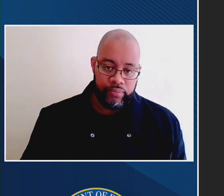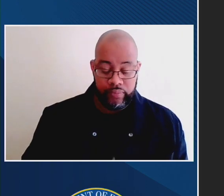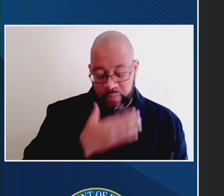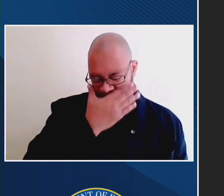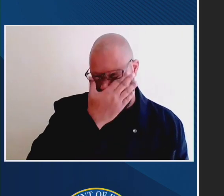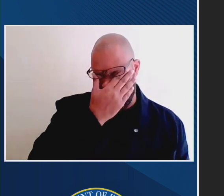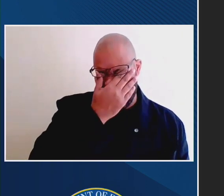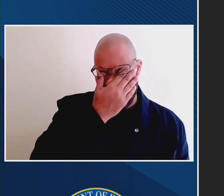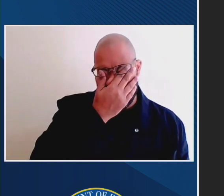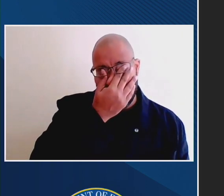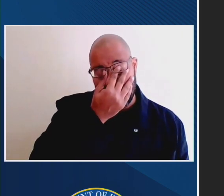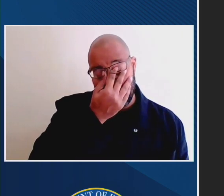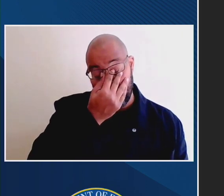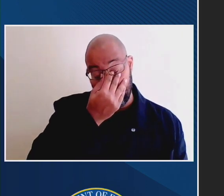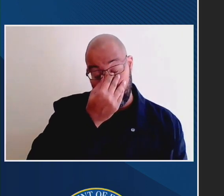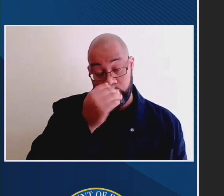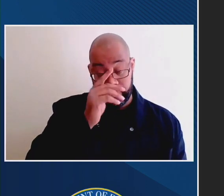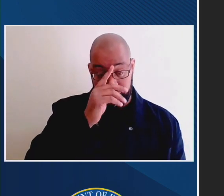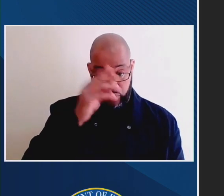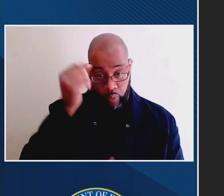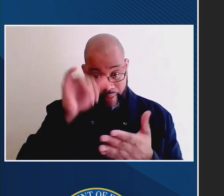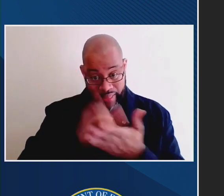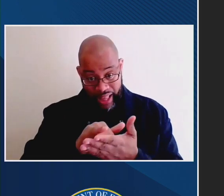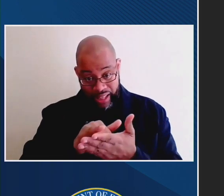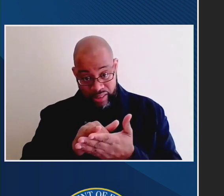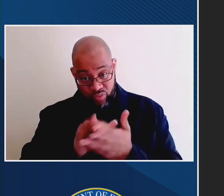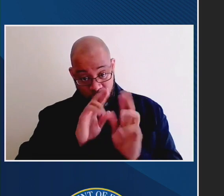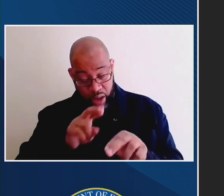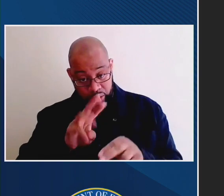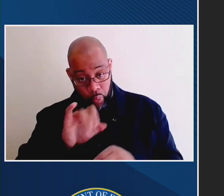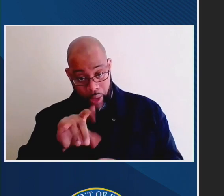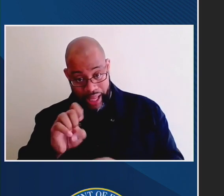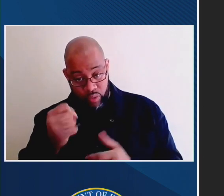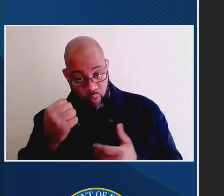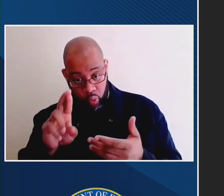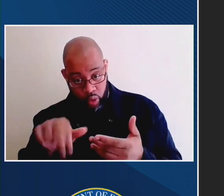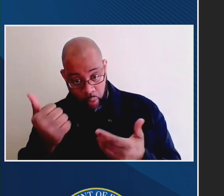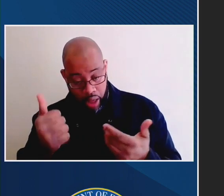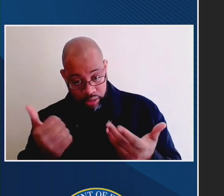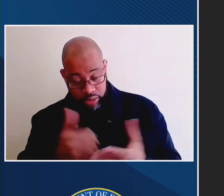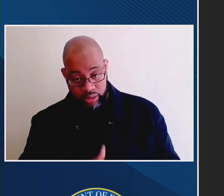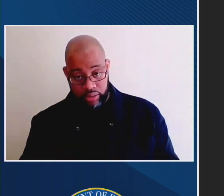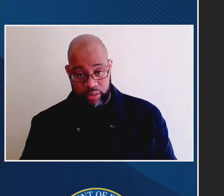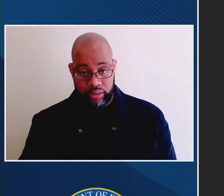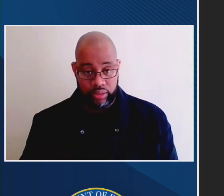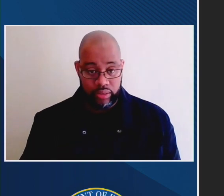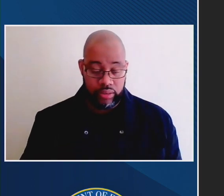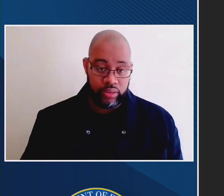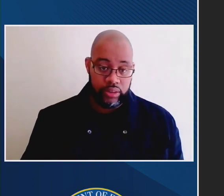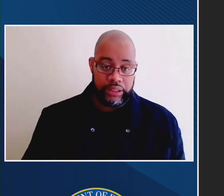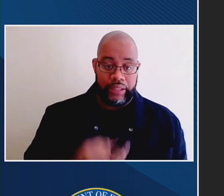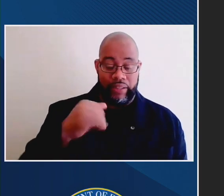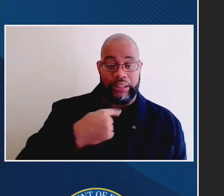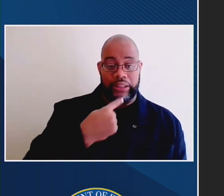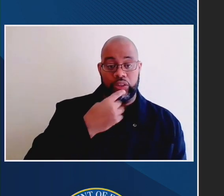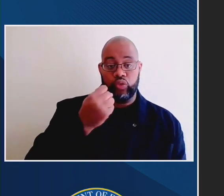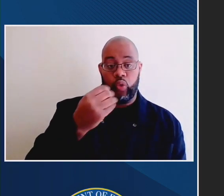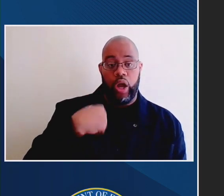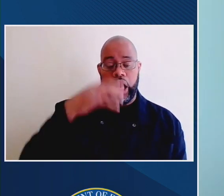Any thoughts in response, Wade, or anyone else? If I could say so, I guess